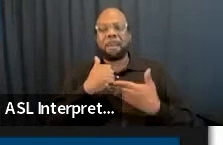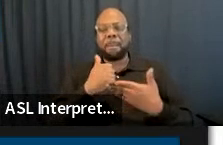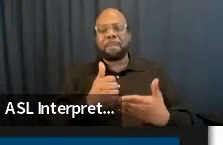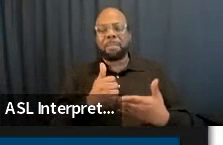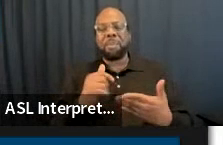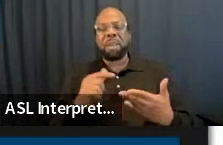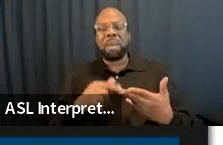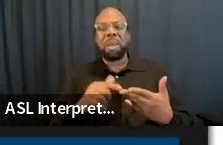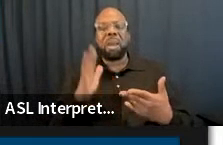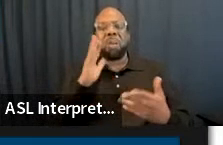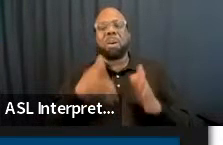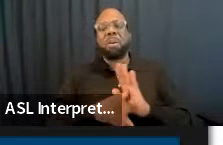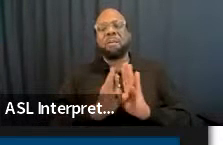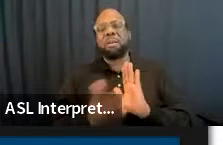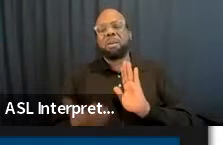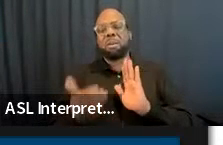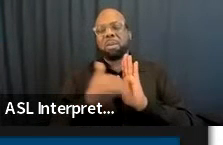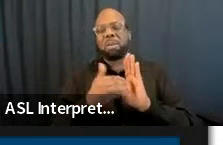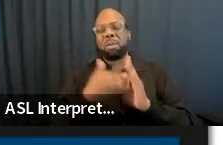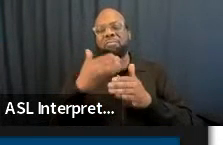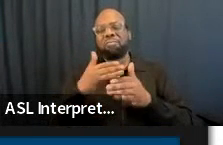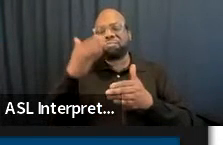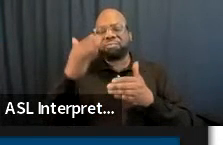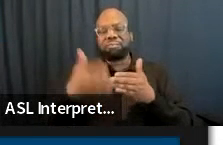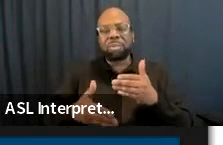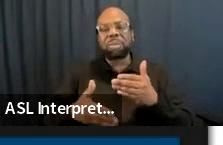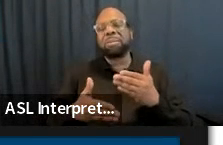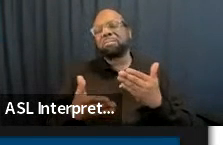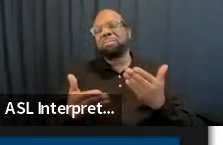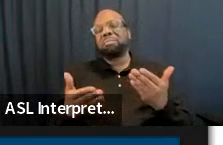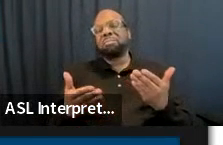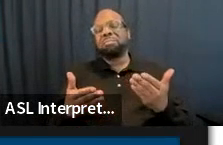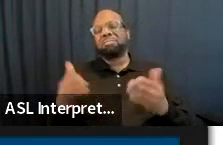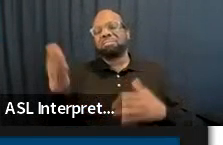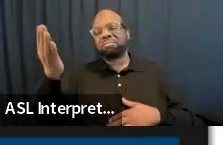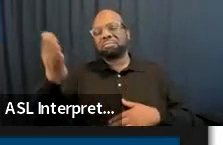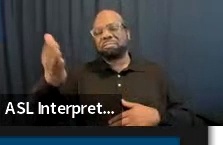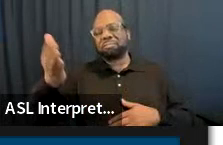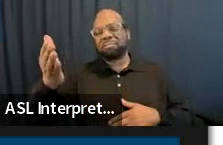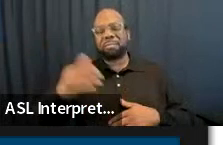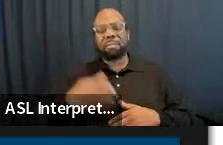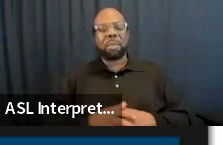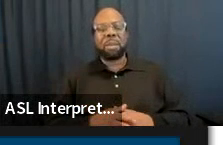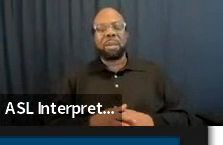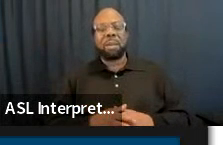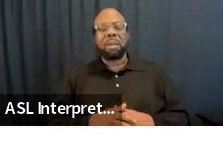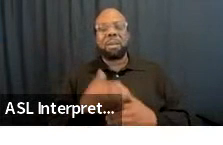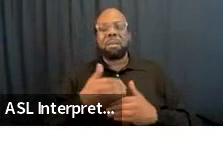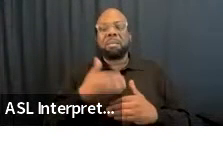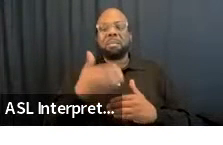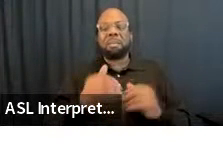I will go over these instructions again at the end of the presentation. Next slide.